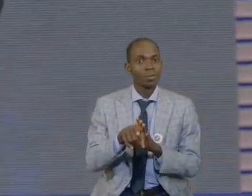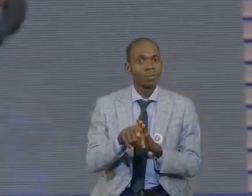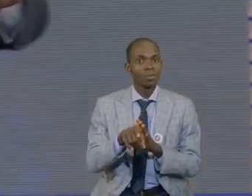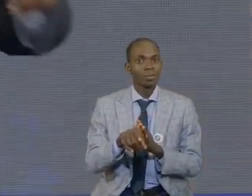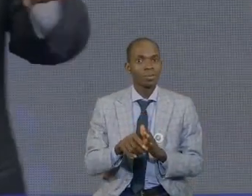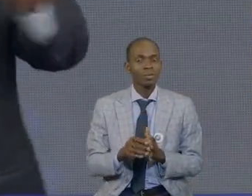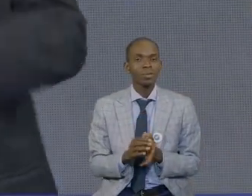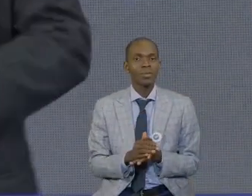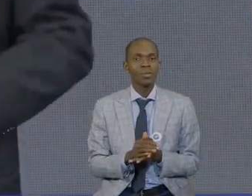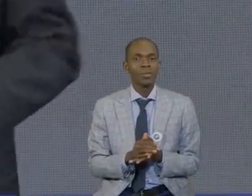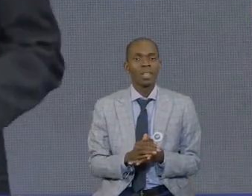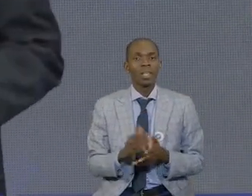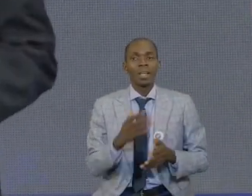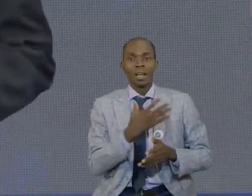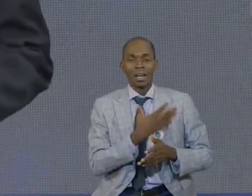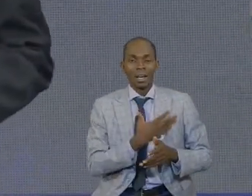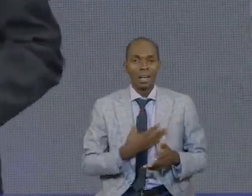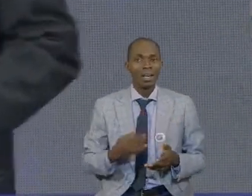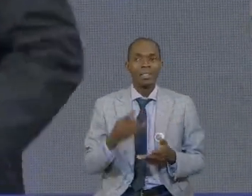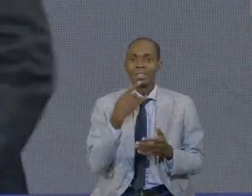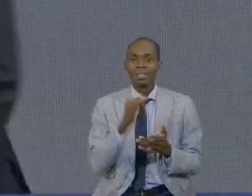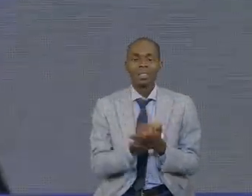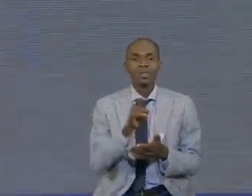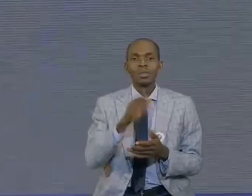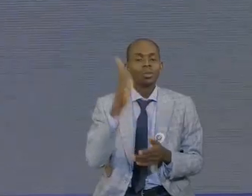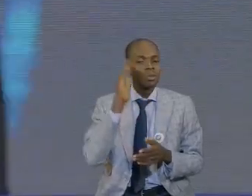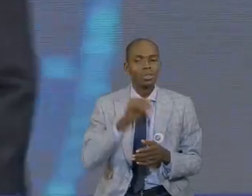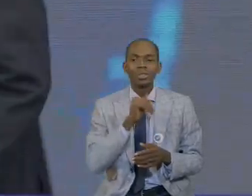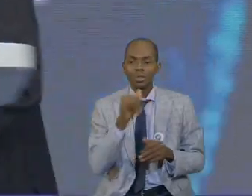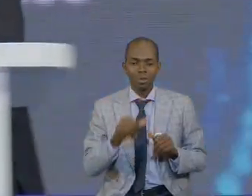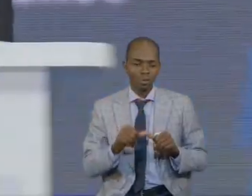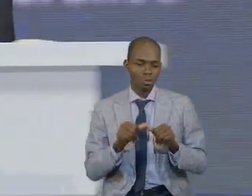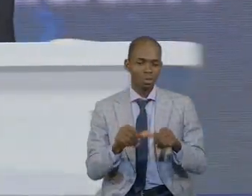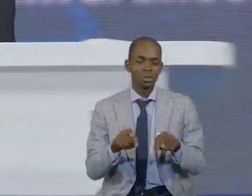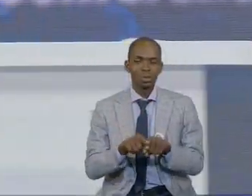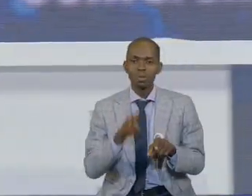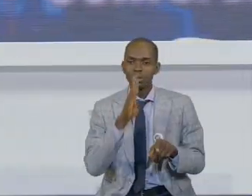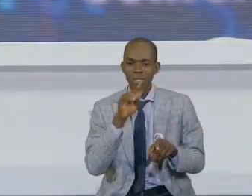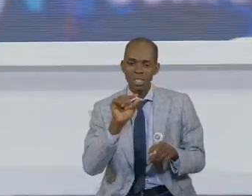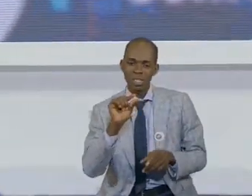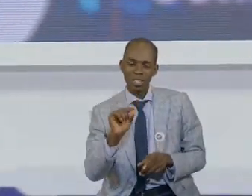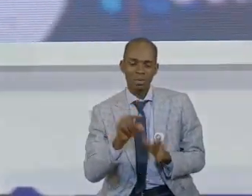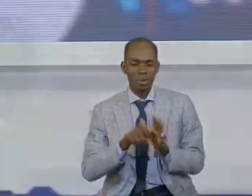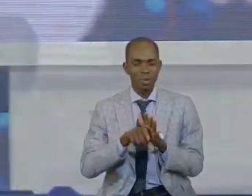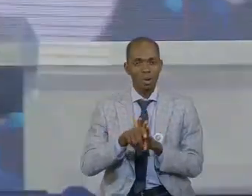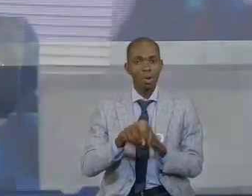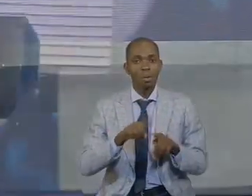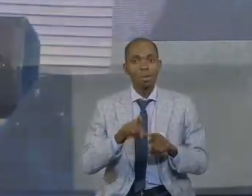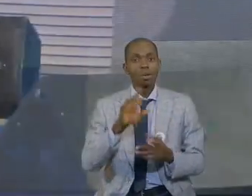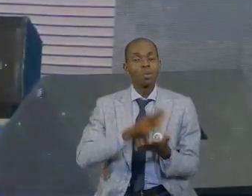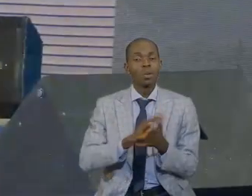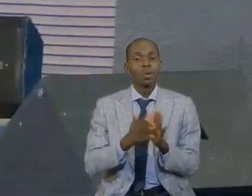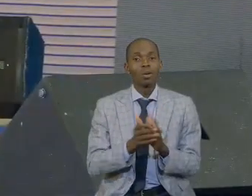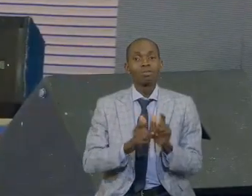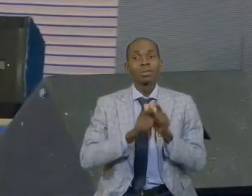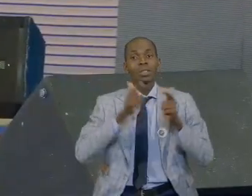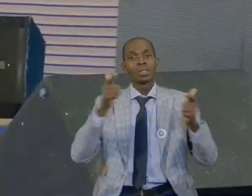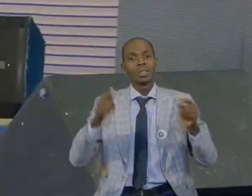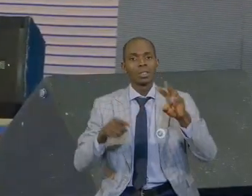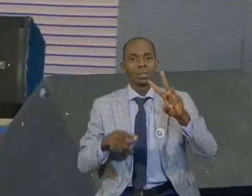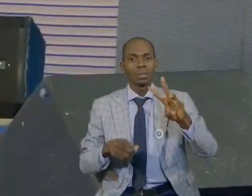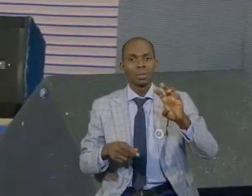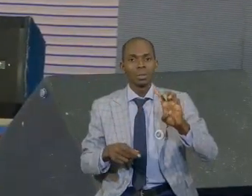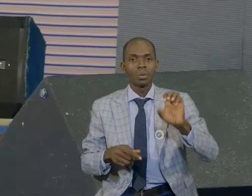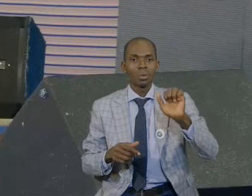But you say, so will not remain a worm. You become a weapon in the hand of the Almighty